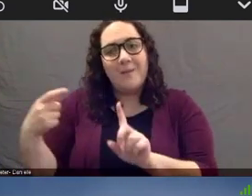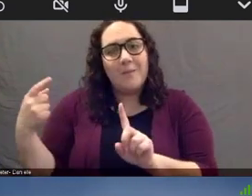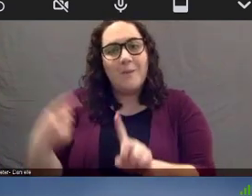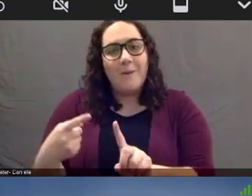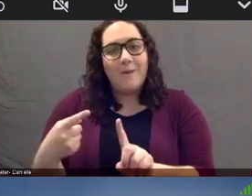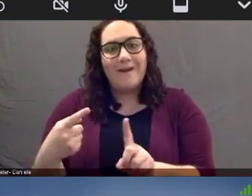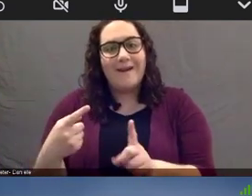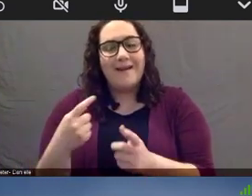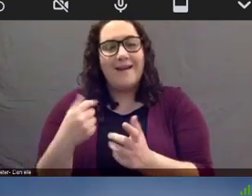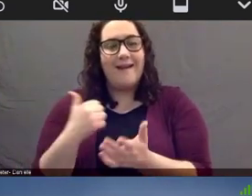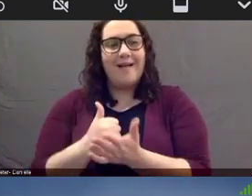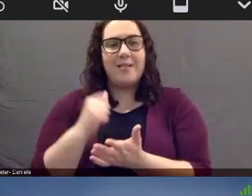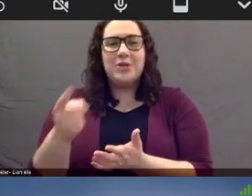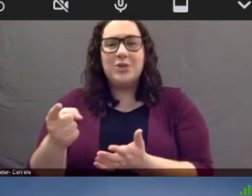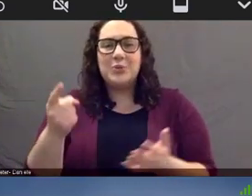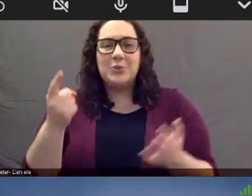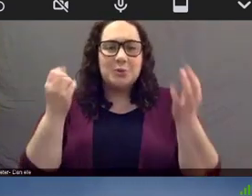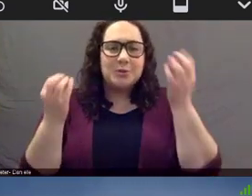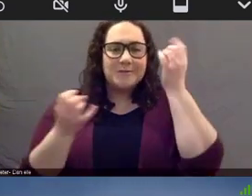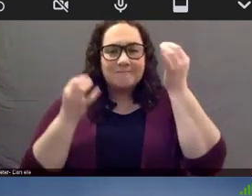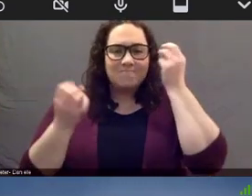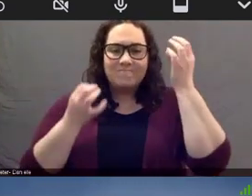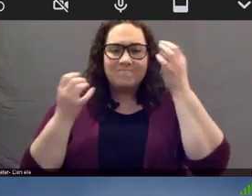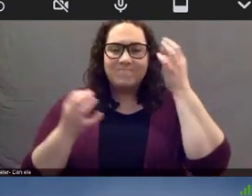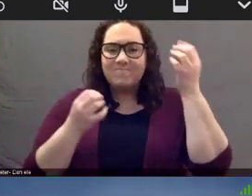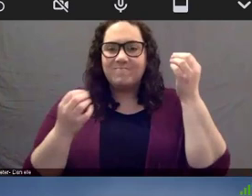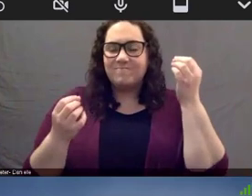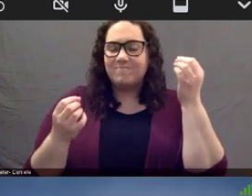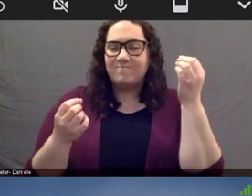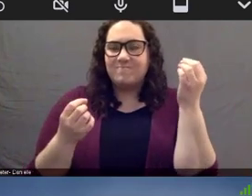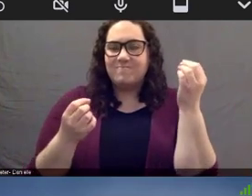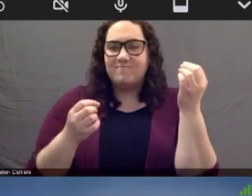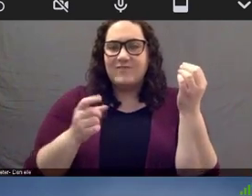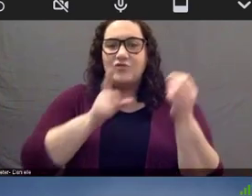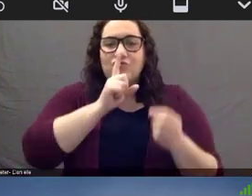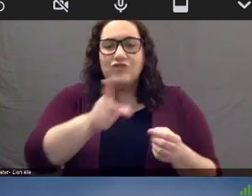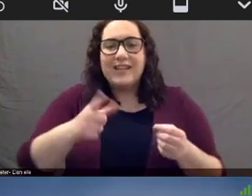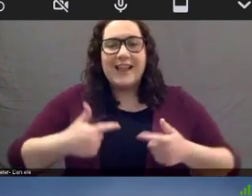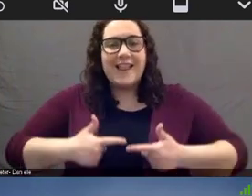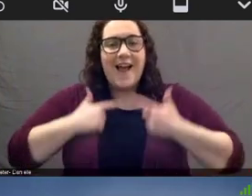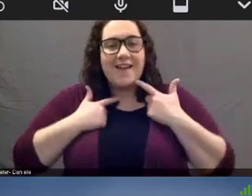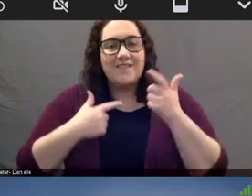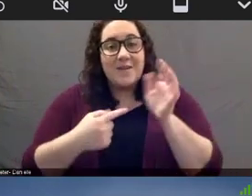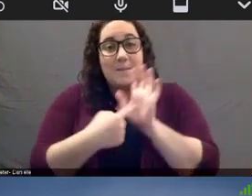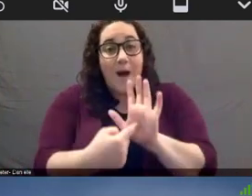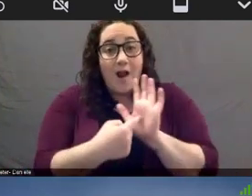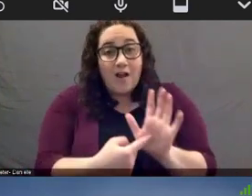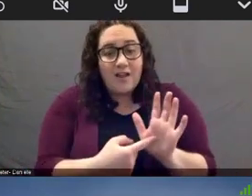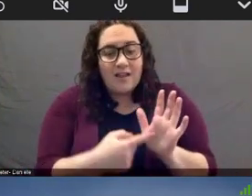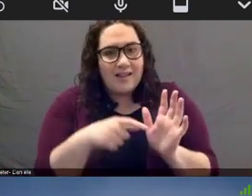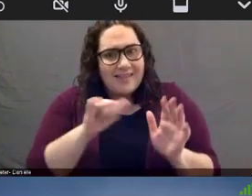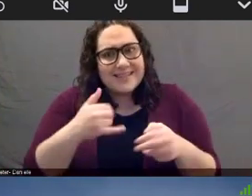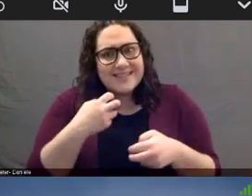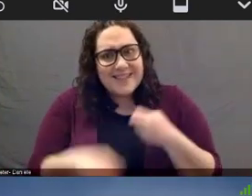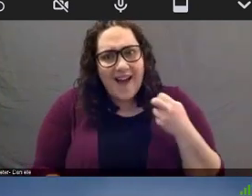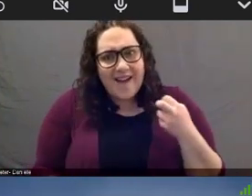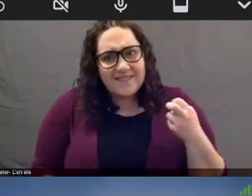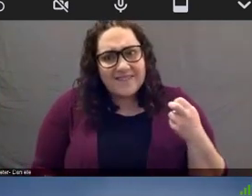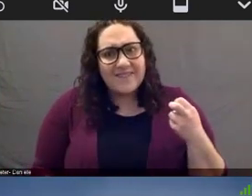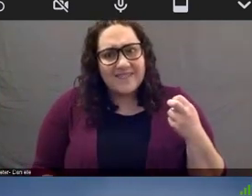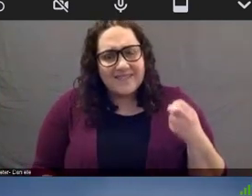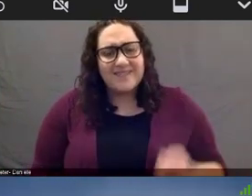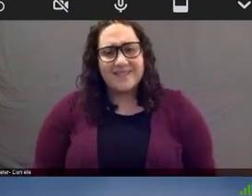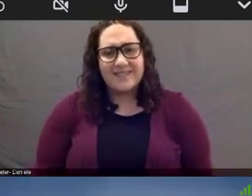how modeling real life problems is actually difficult. And because just because a model gives